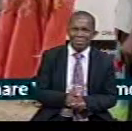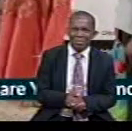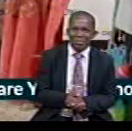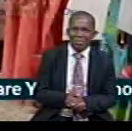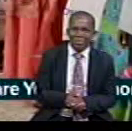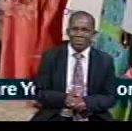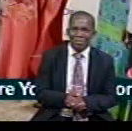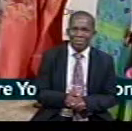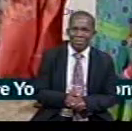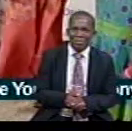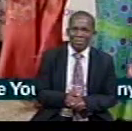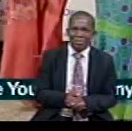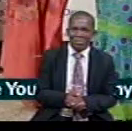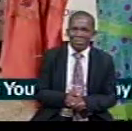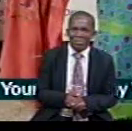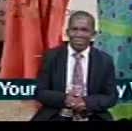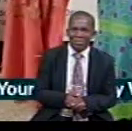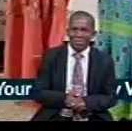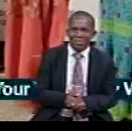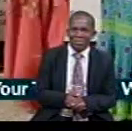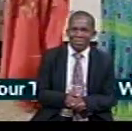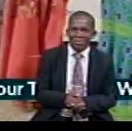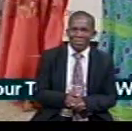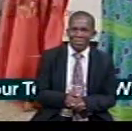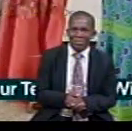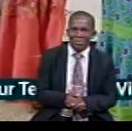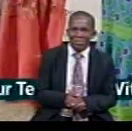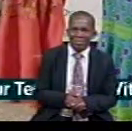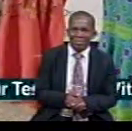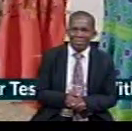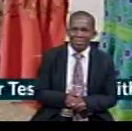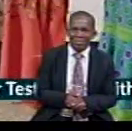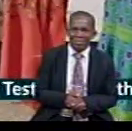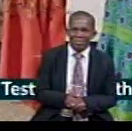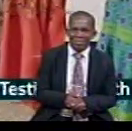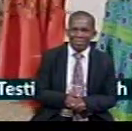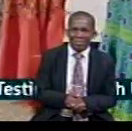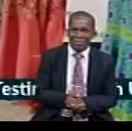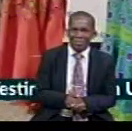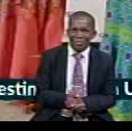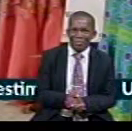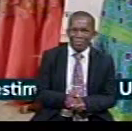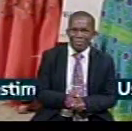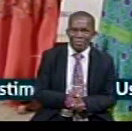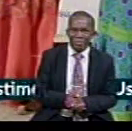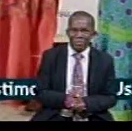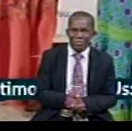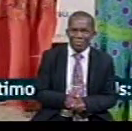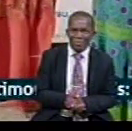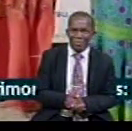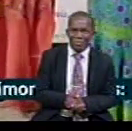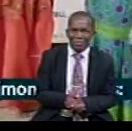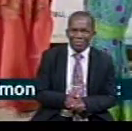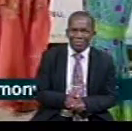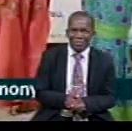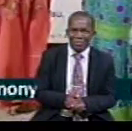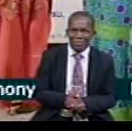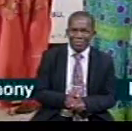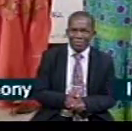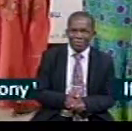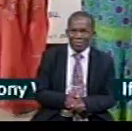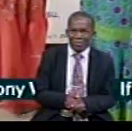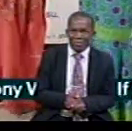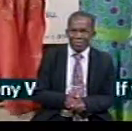sieni, ena wabubwa, ontuminyashi. Na oti wheelchair mu